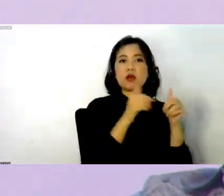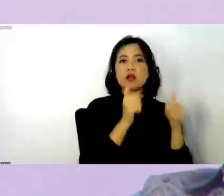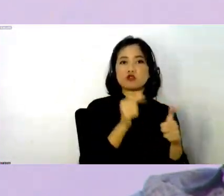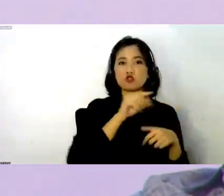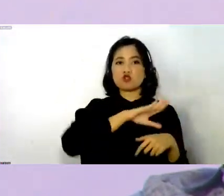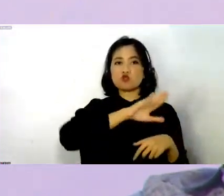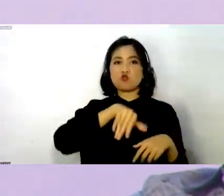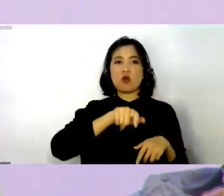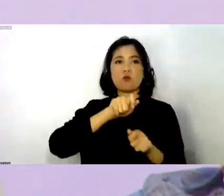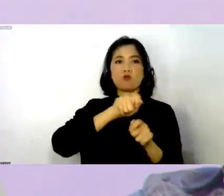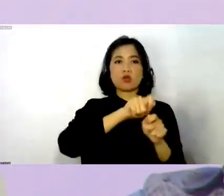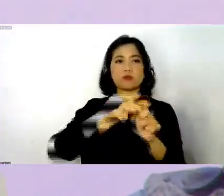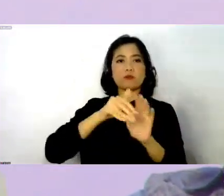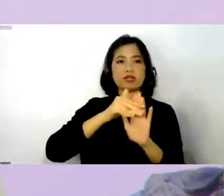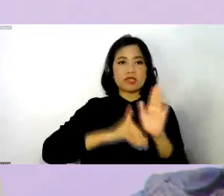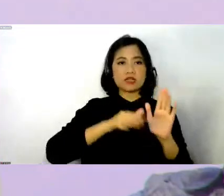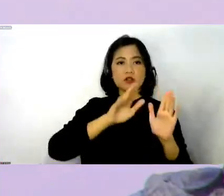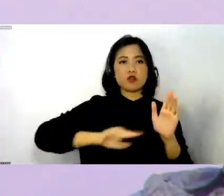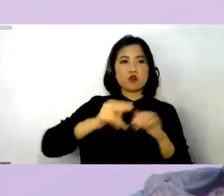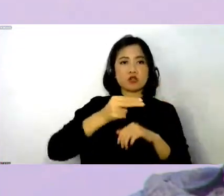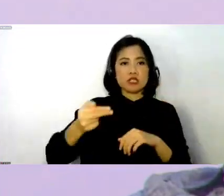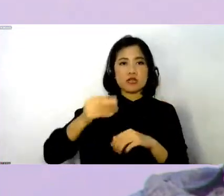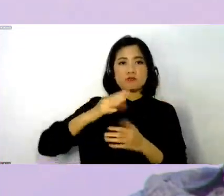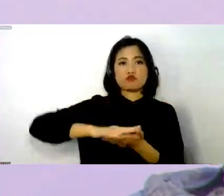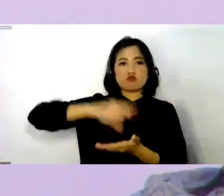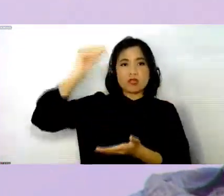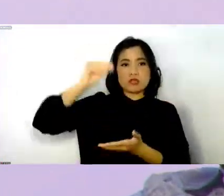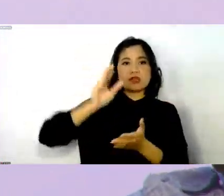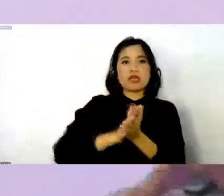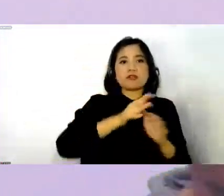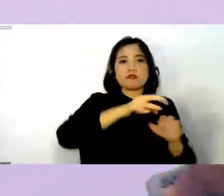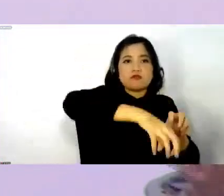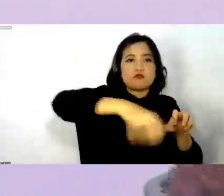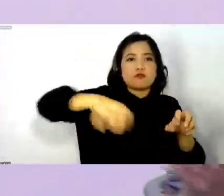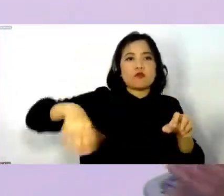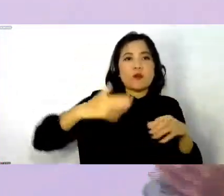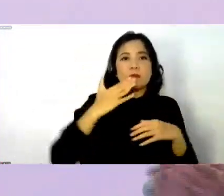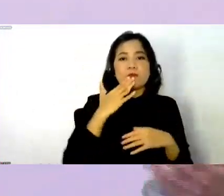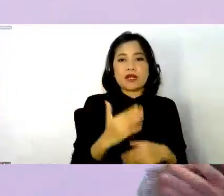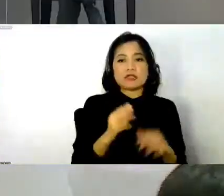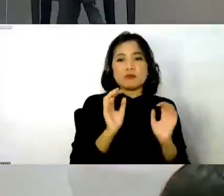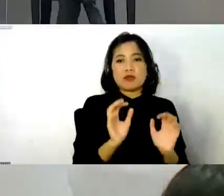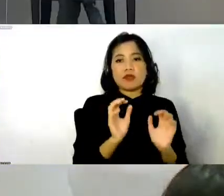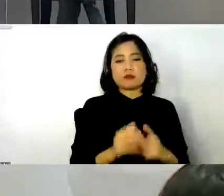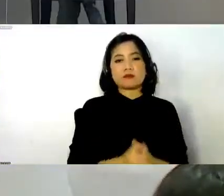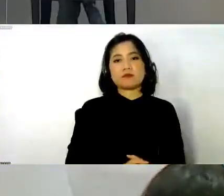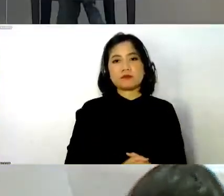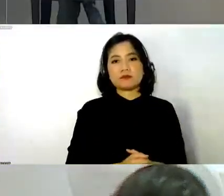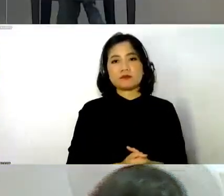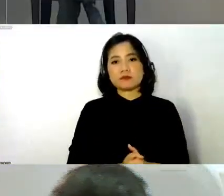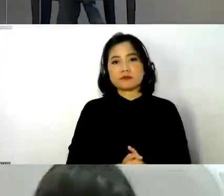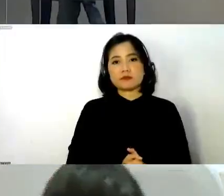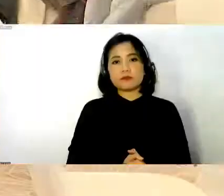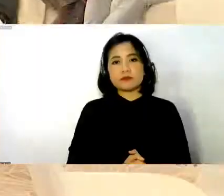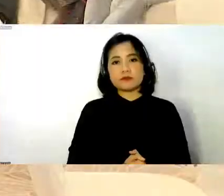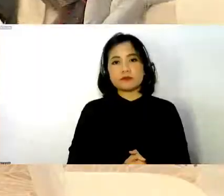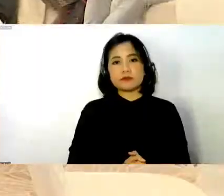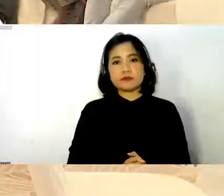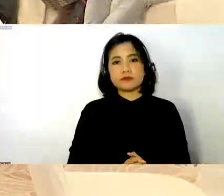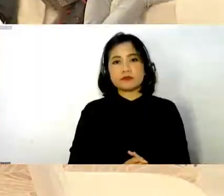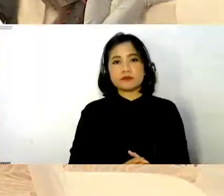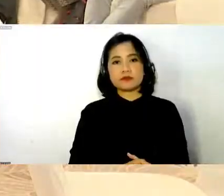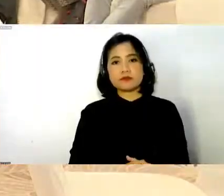attention to the water sanitation is very much important. I would say now, it's maybe more